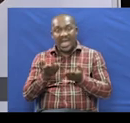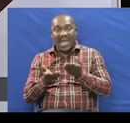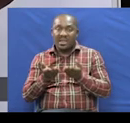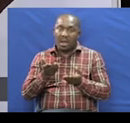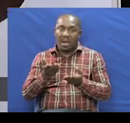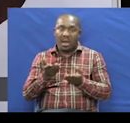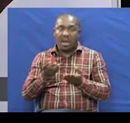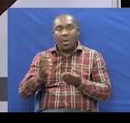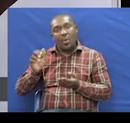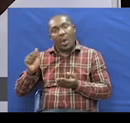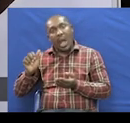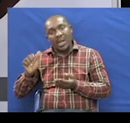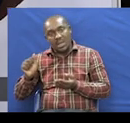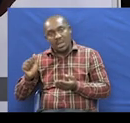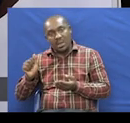ugali